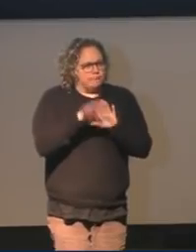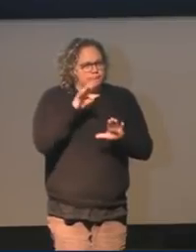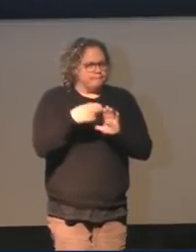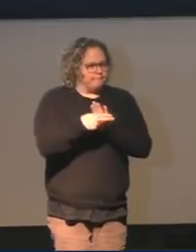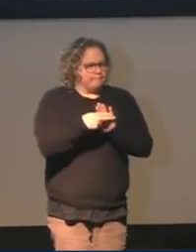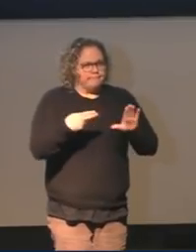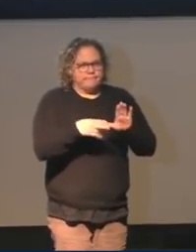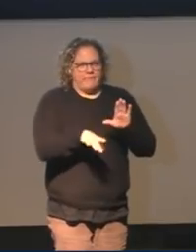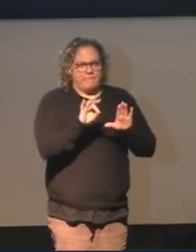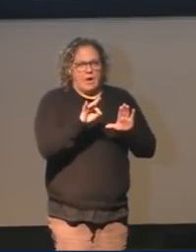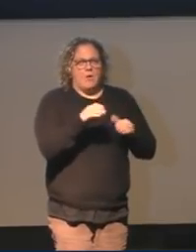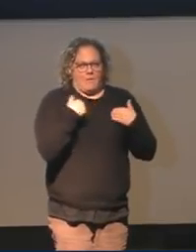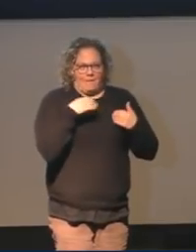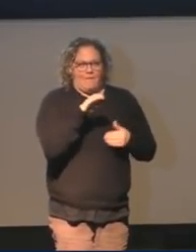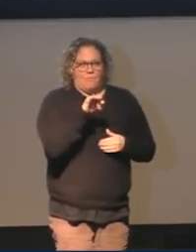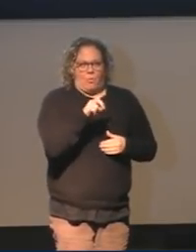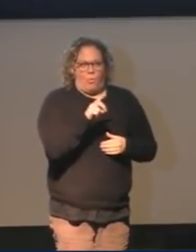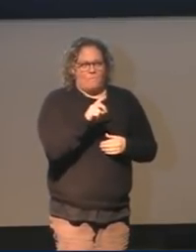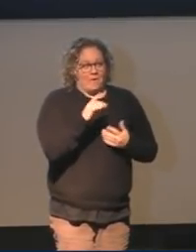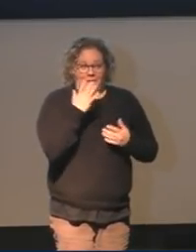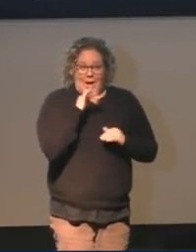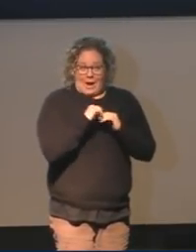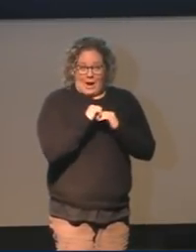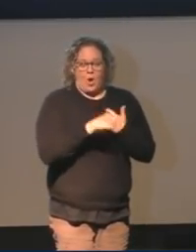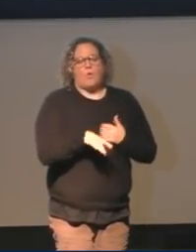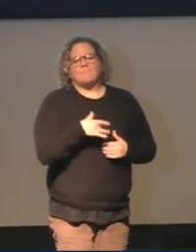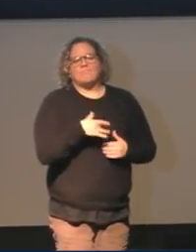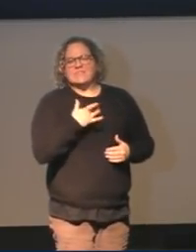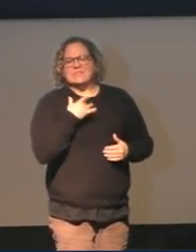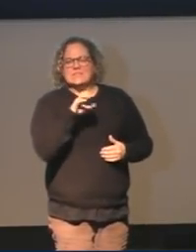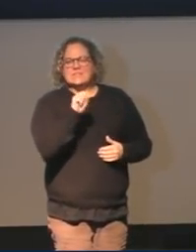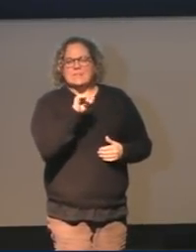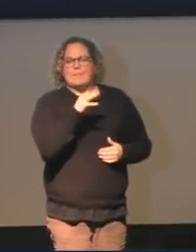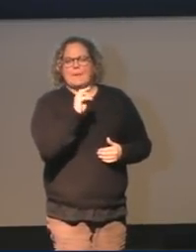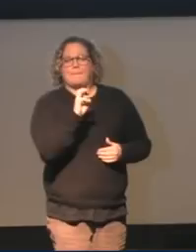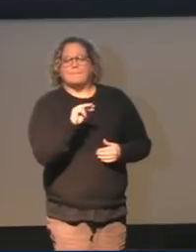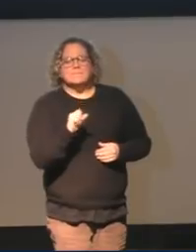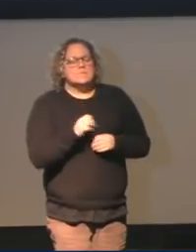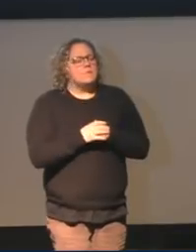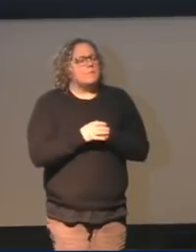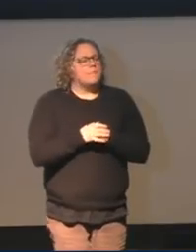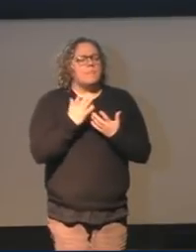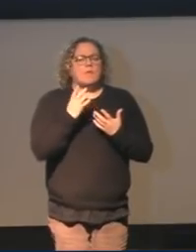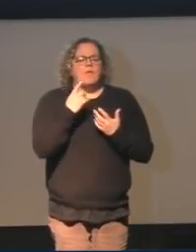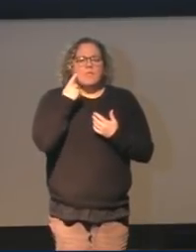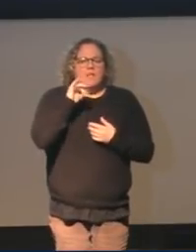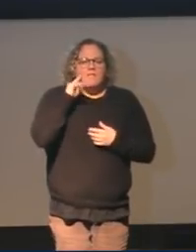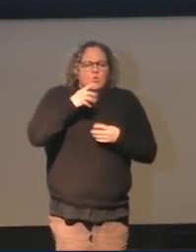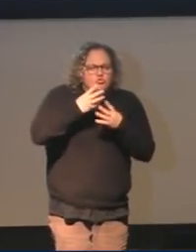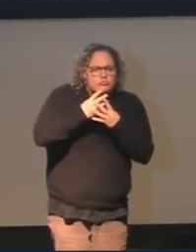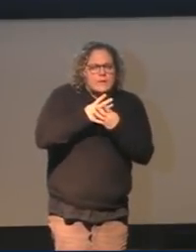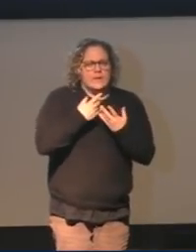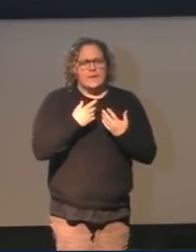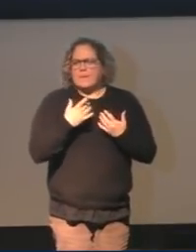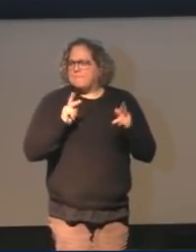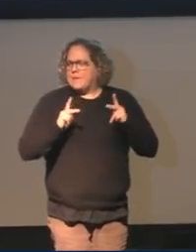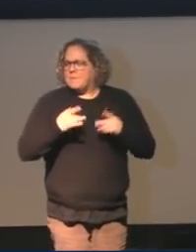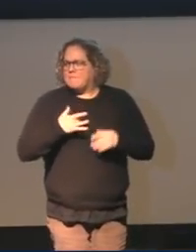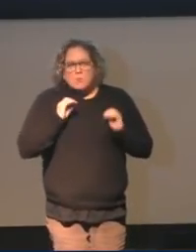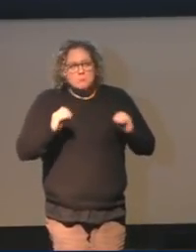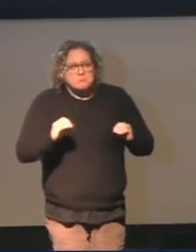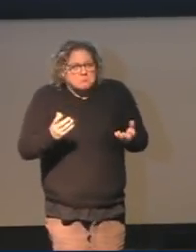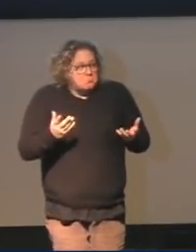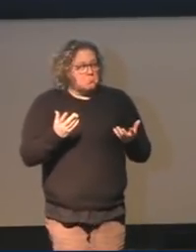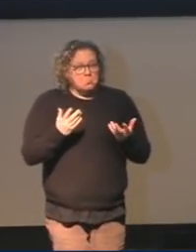symptoms of COVID. And it has an unclear, or I'll say at least a developing role for screening in asymptomatic patients and possibly